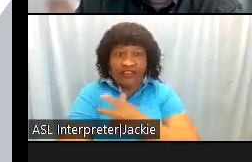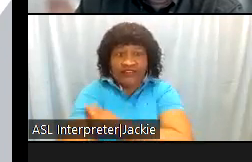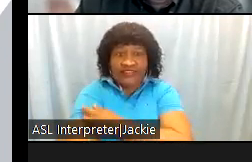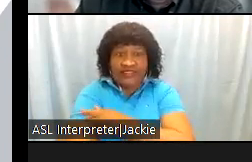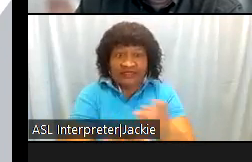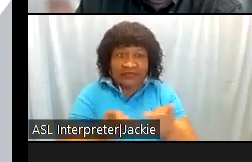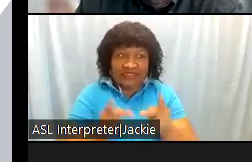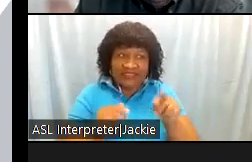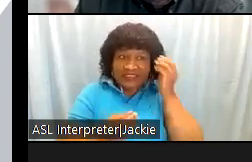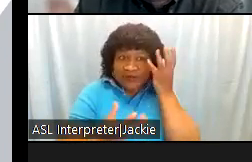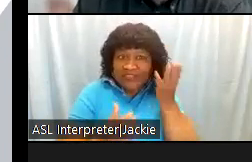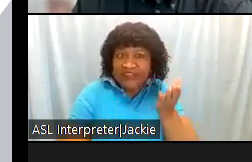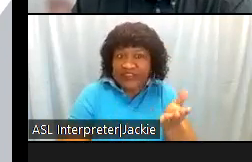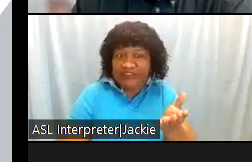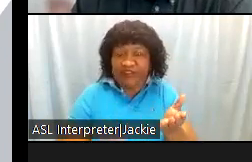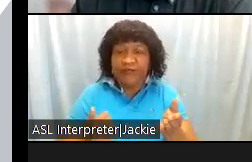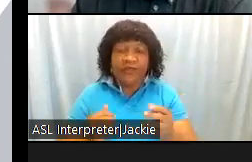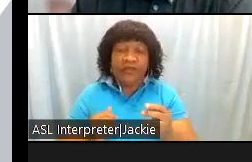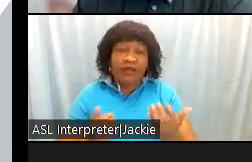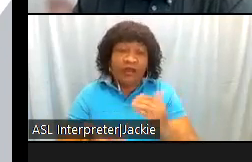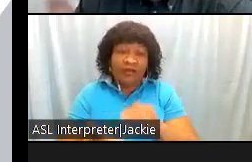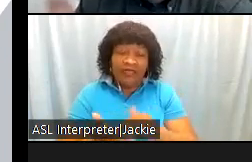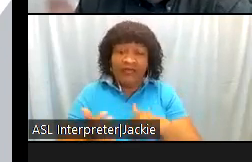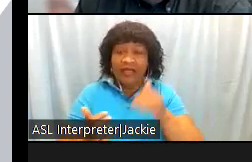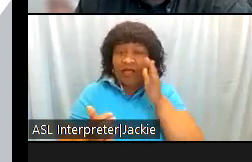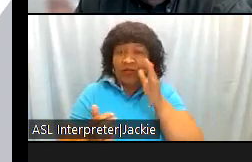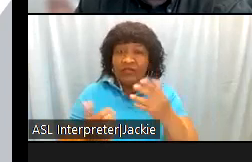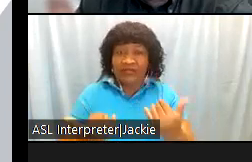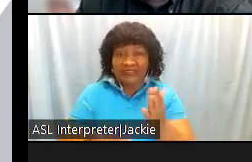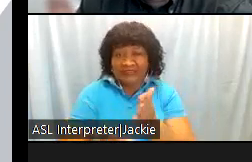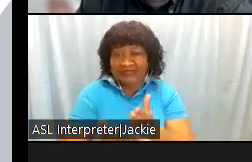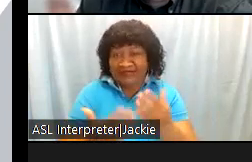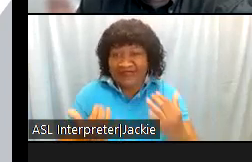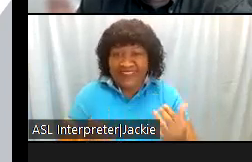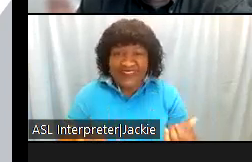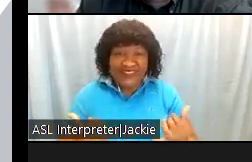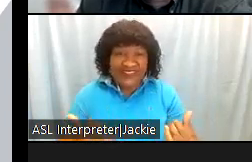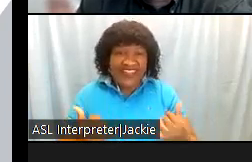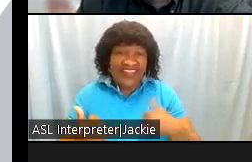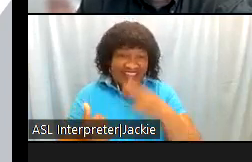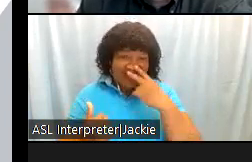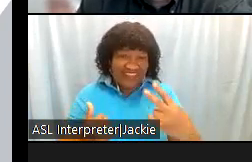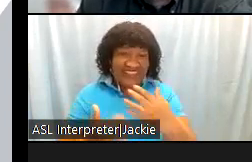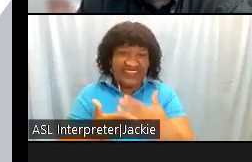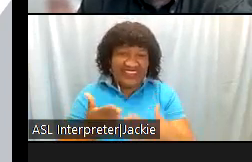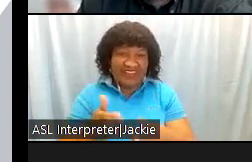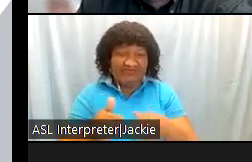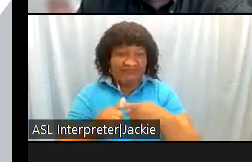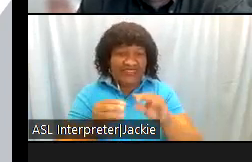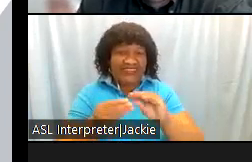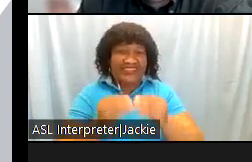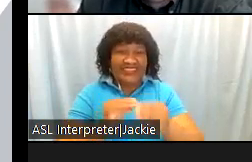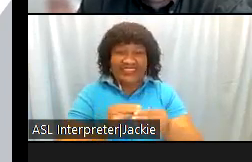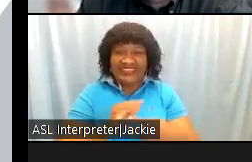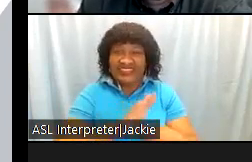vaccination information. I will just end by saying, actually today I did see some initial statistics that